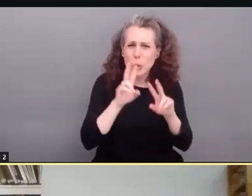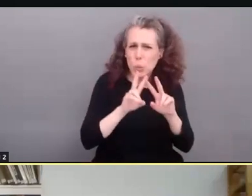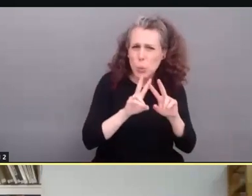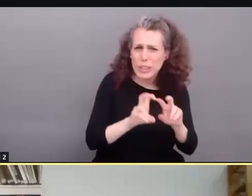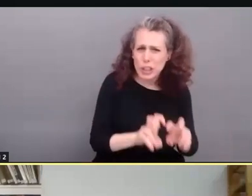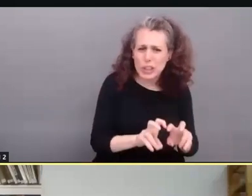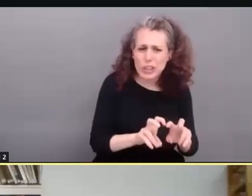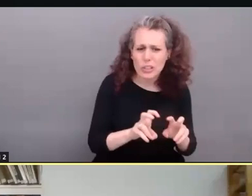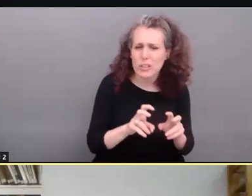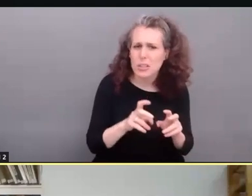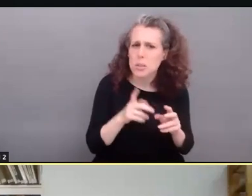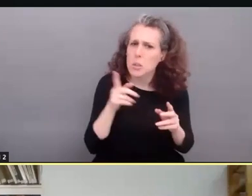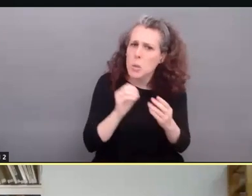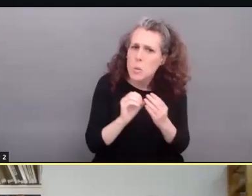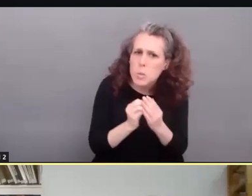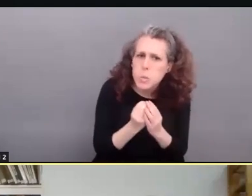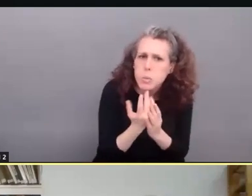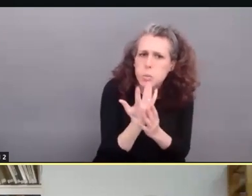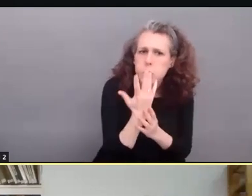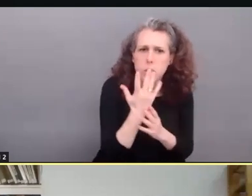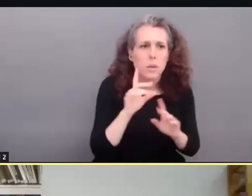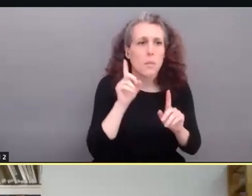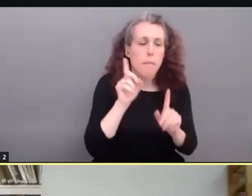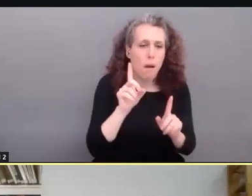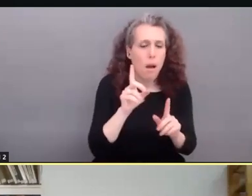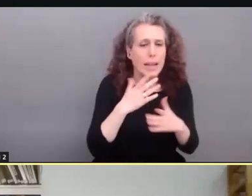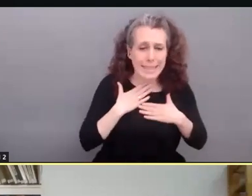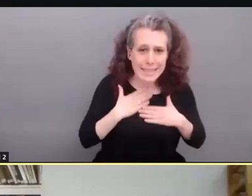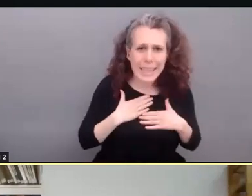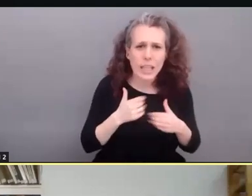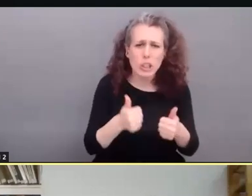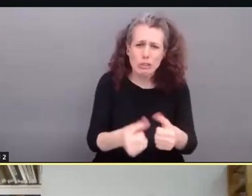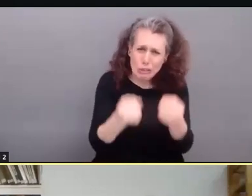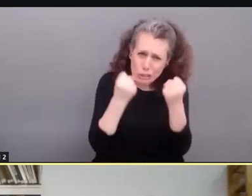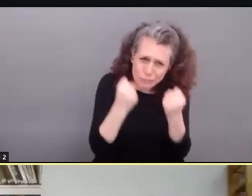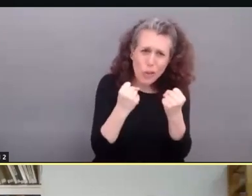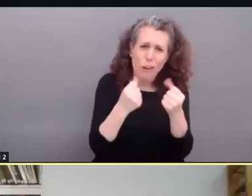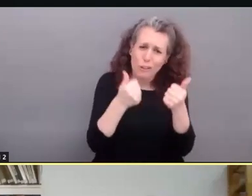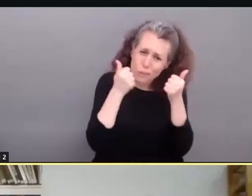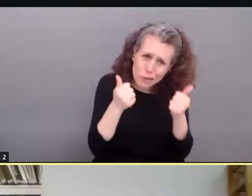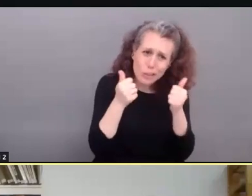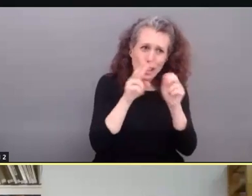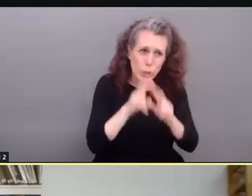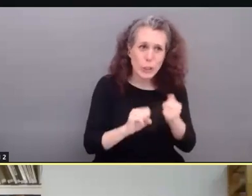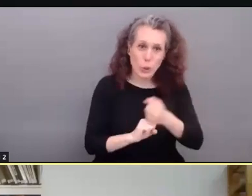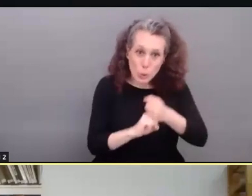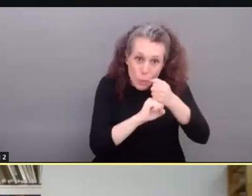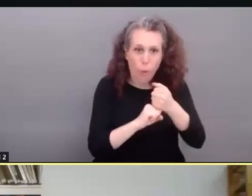that is being developed, but we really do need solid research to support these requirements and